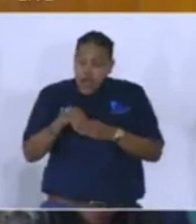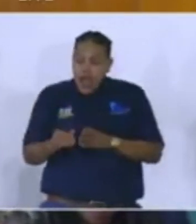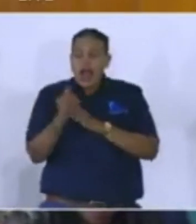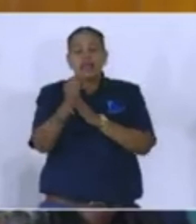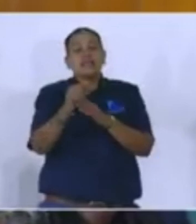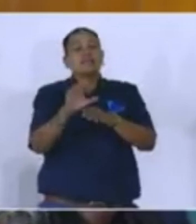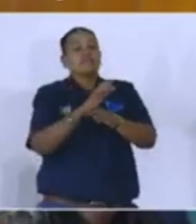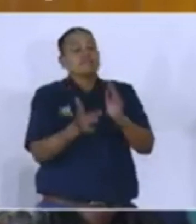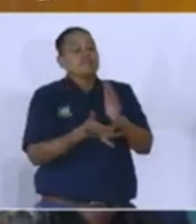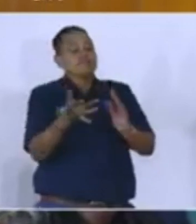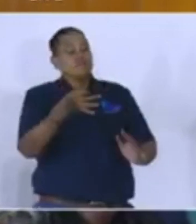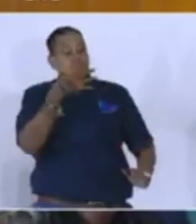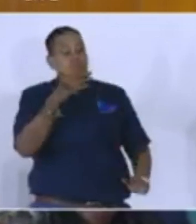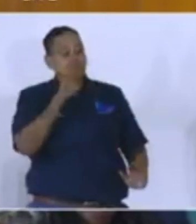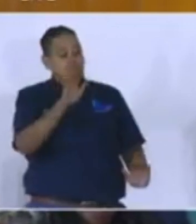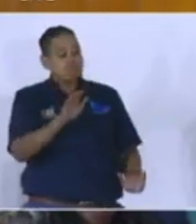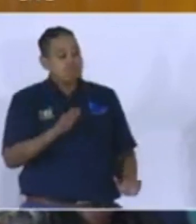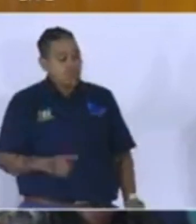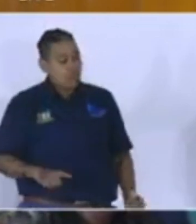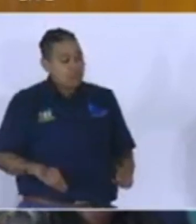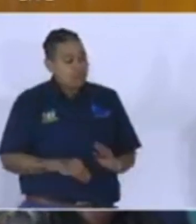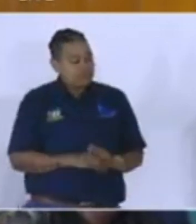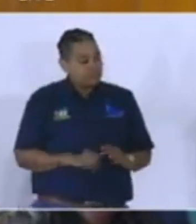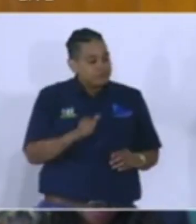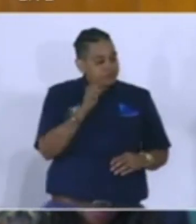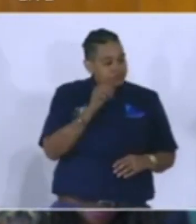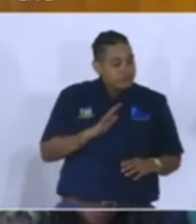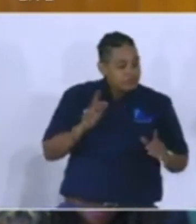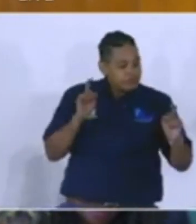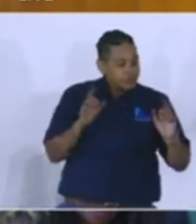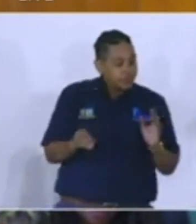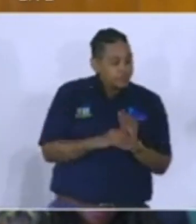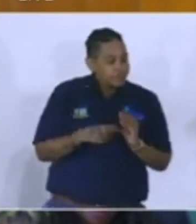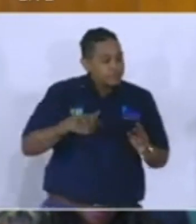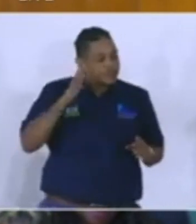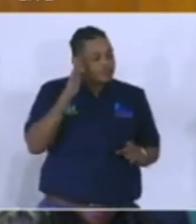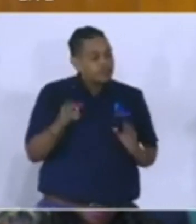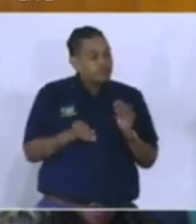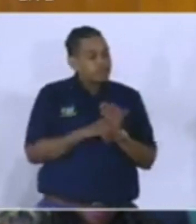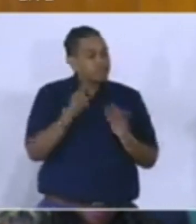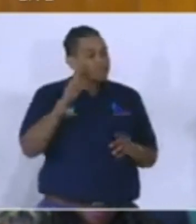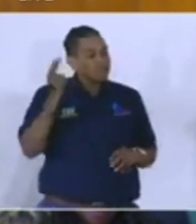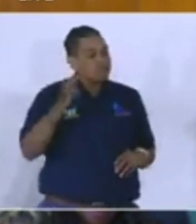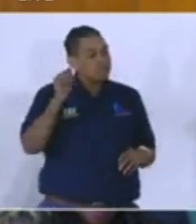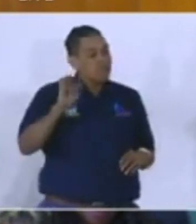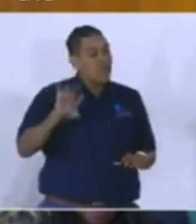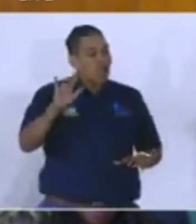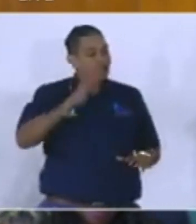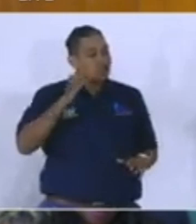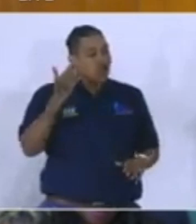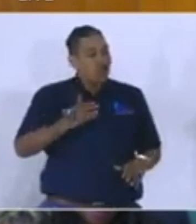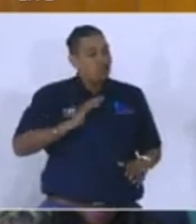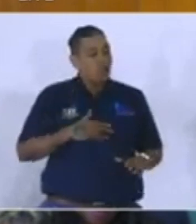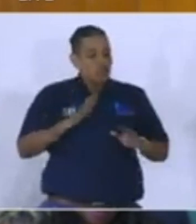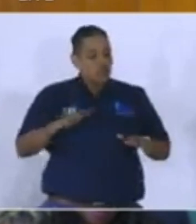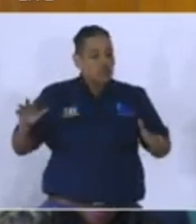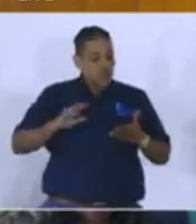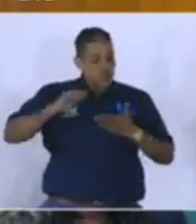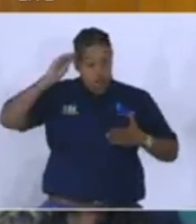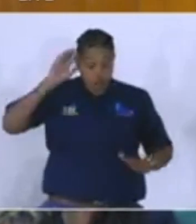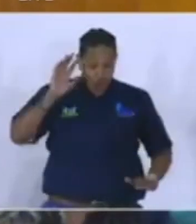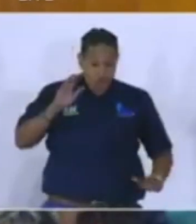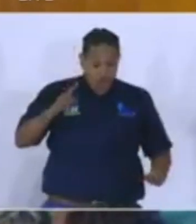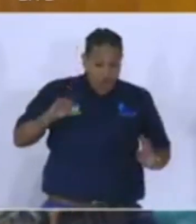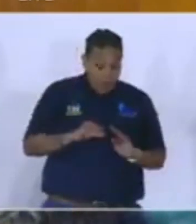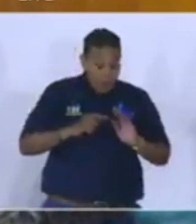economy. Madam Speaker, we will also be using AI tools to help our children learn. We